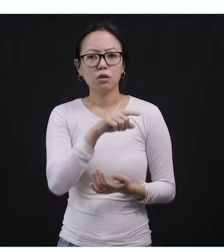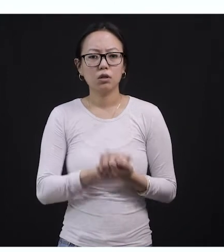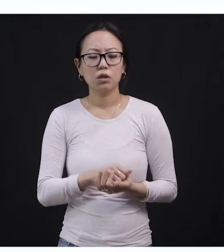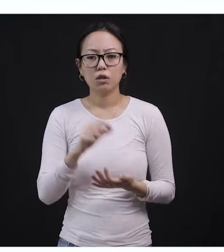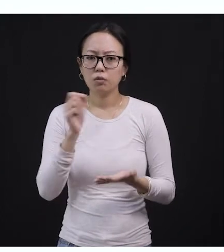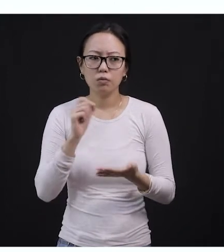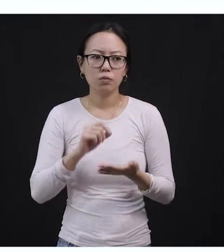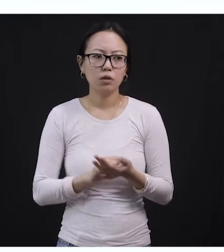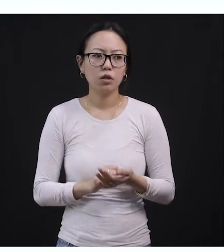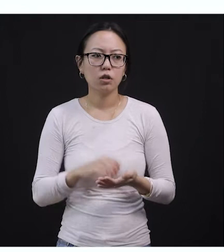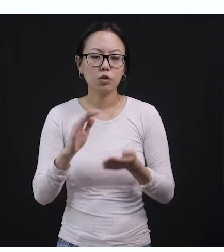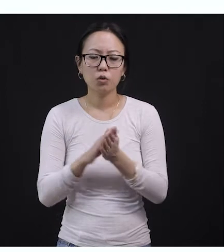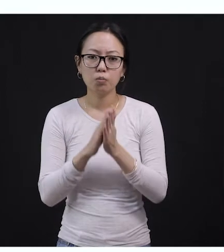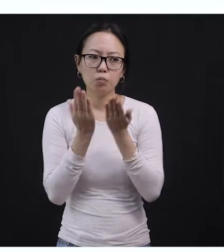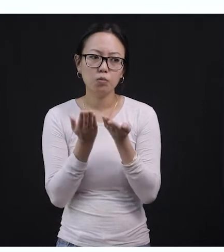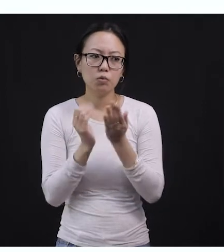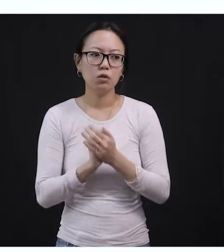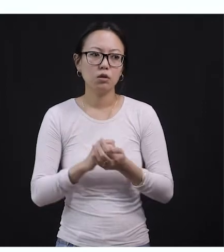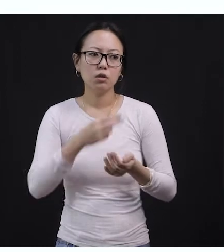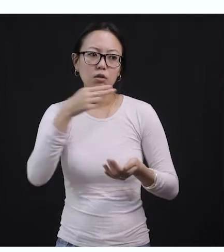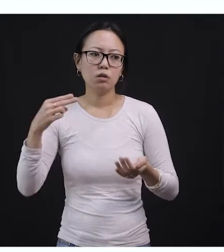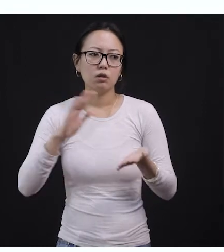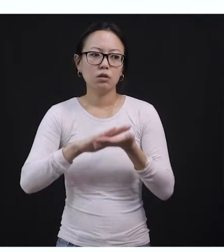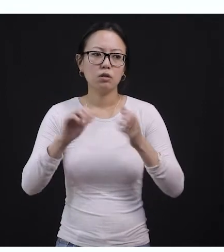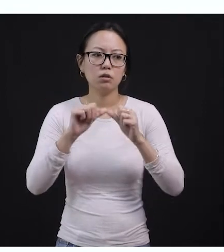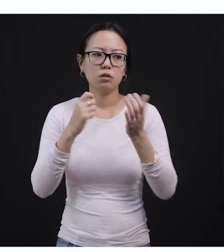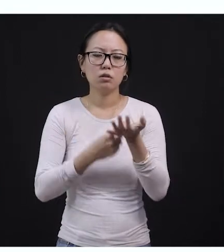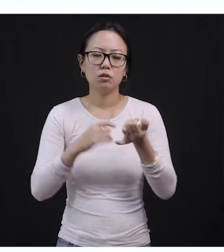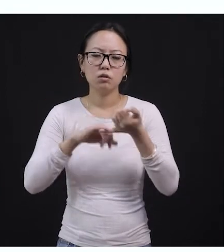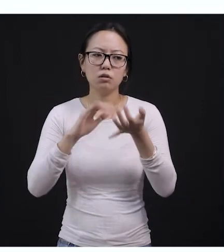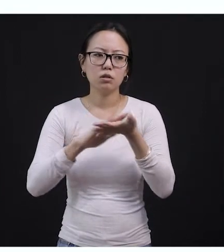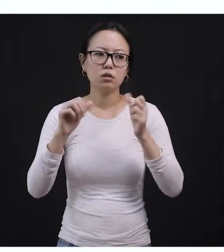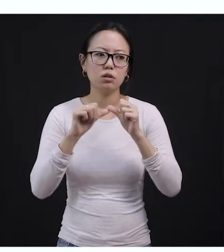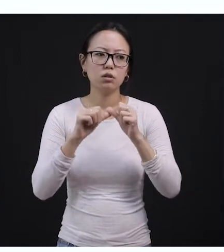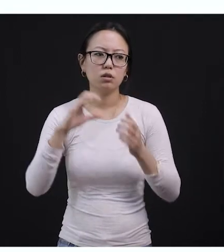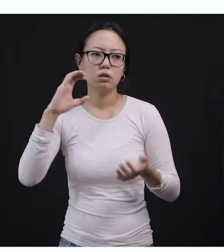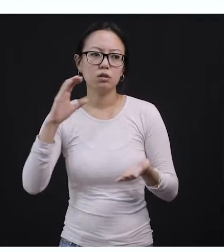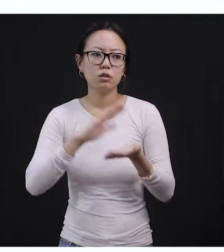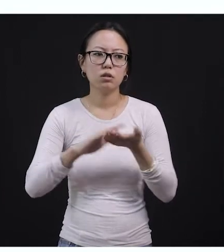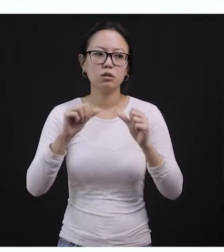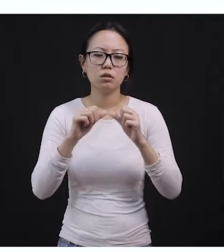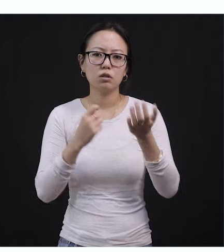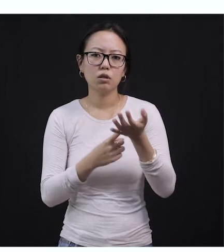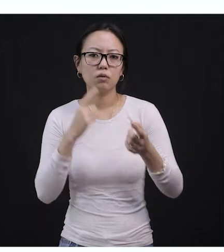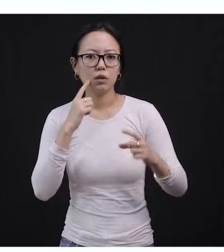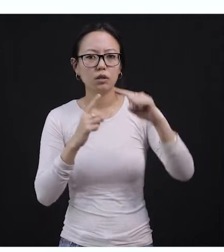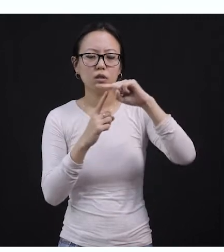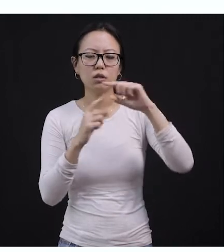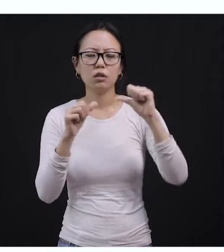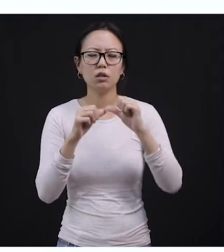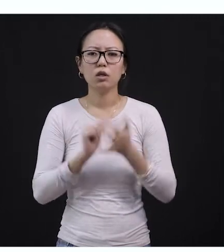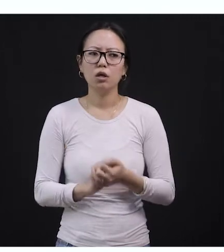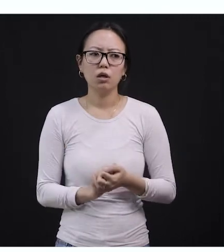Harsha-charita is a book, and here in this book it is a story about Harshavardhana. All right, now we